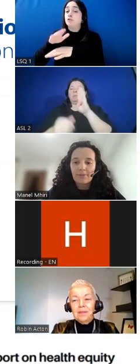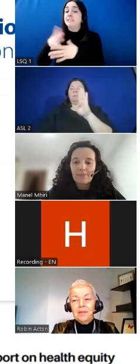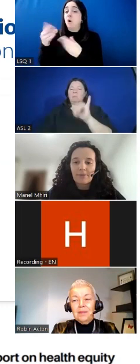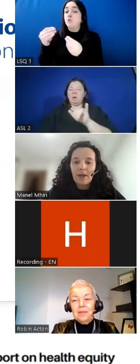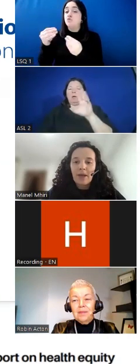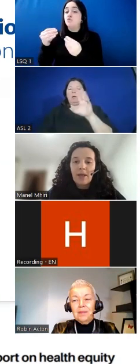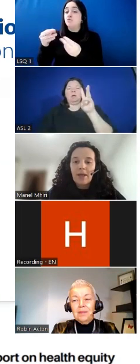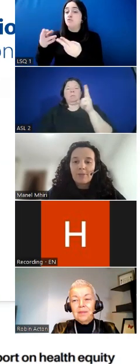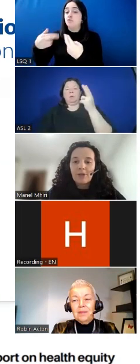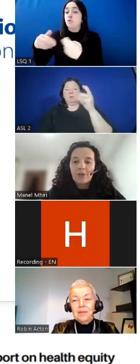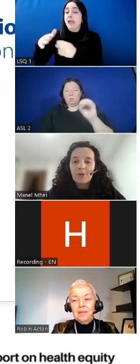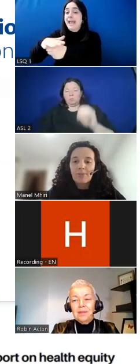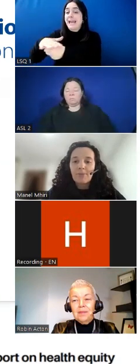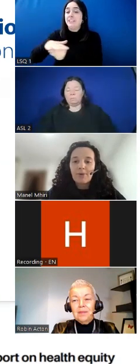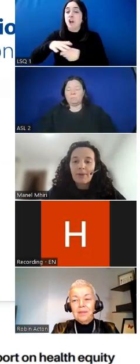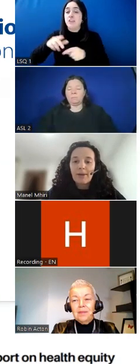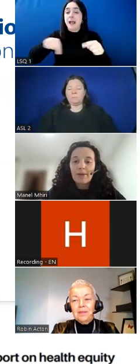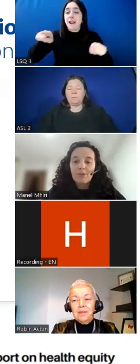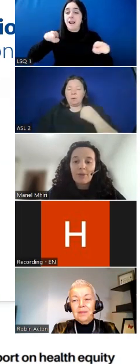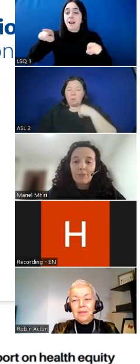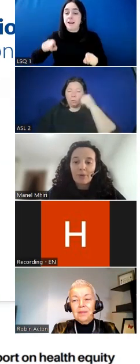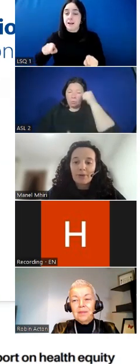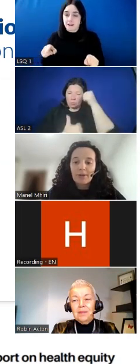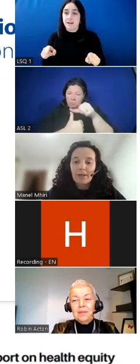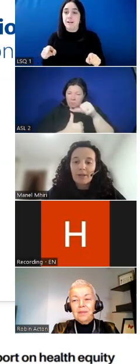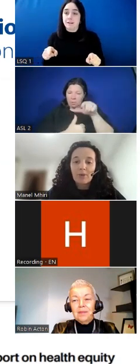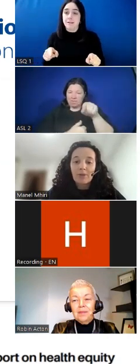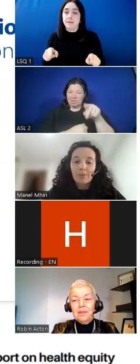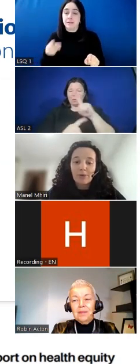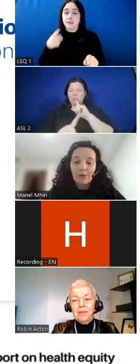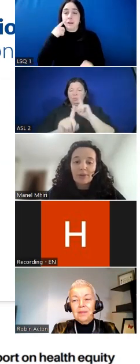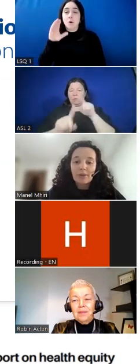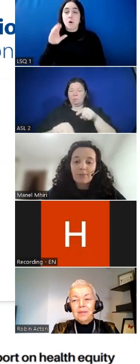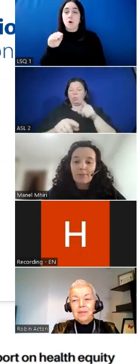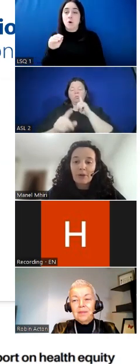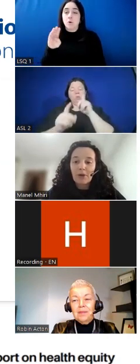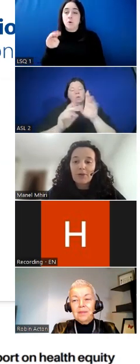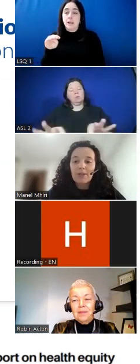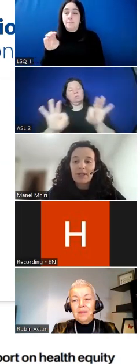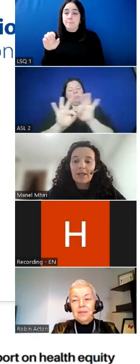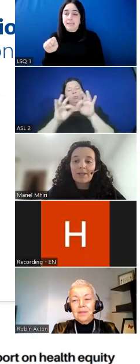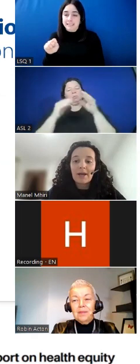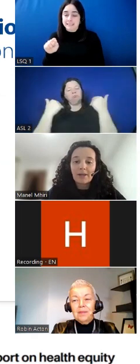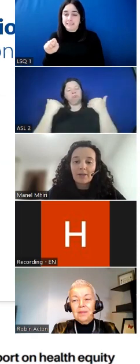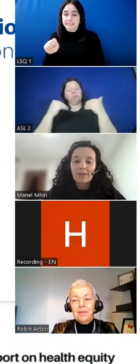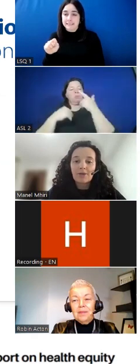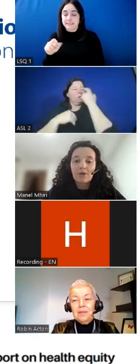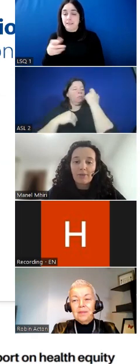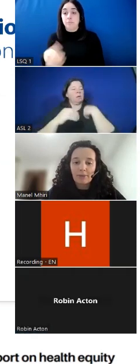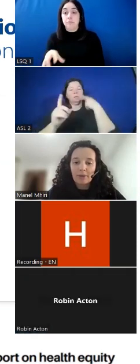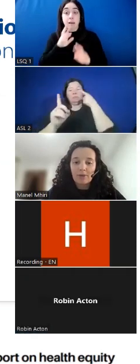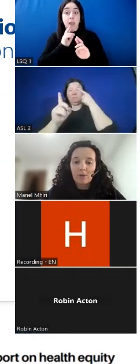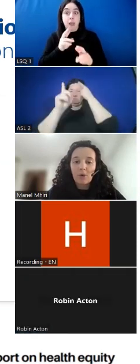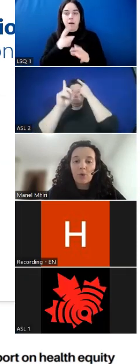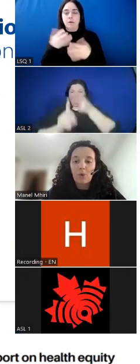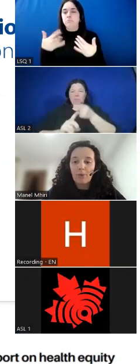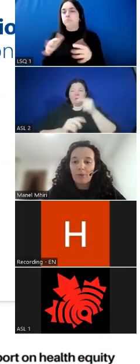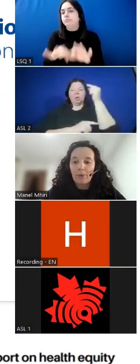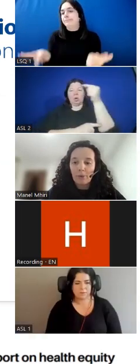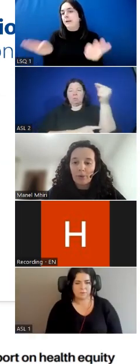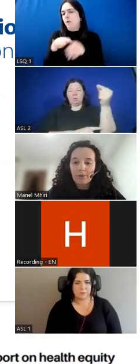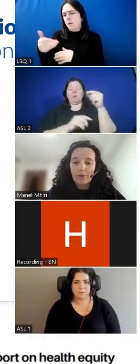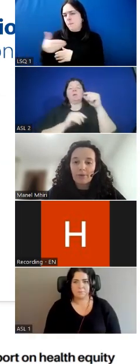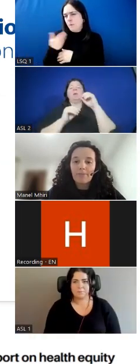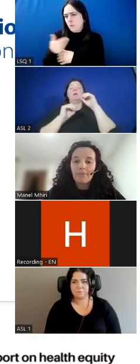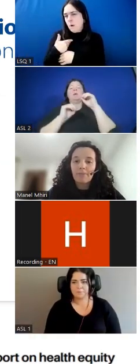Organization. Let me just remember that this report was important because it targets governments all over